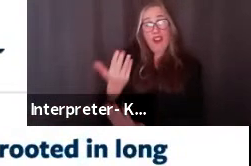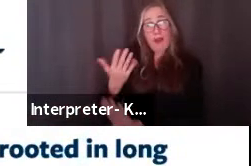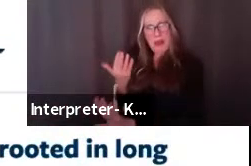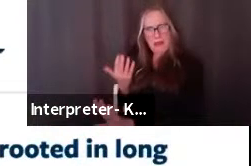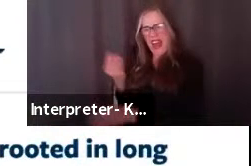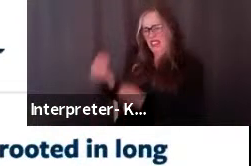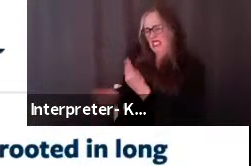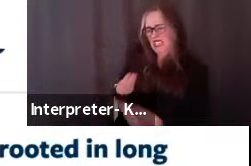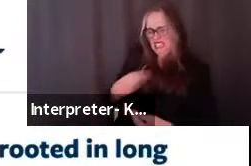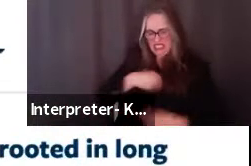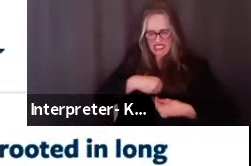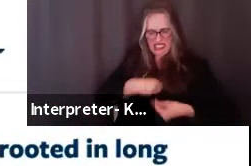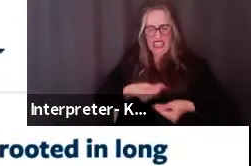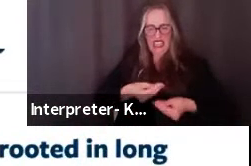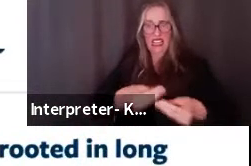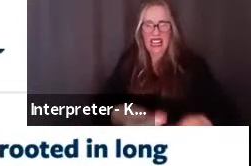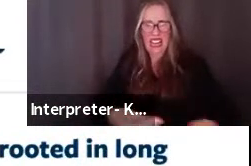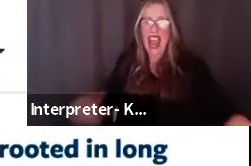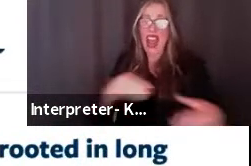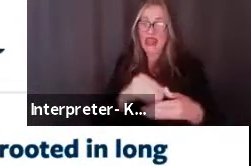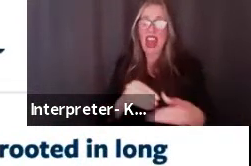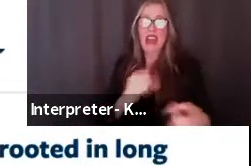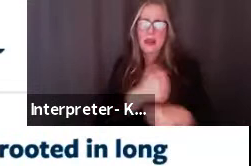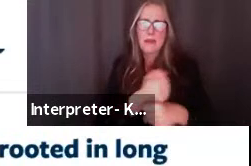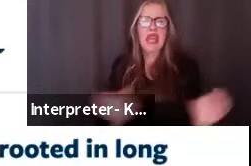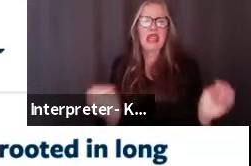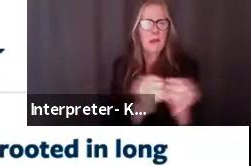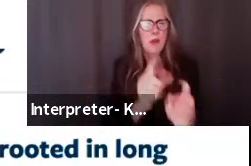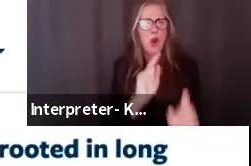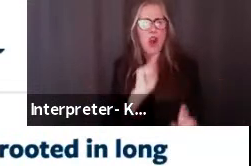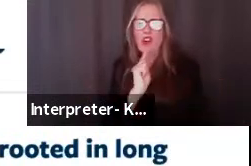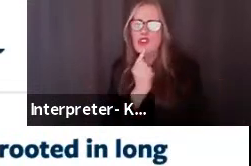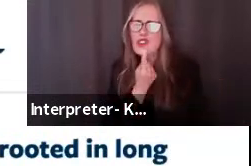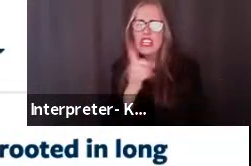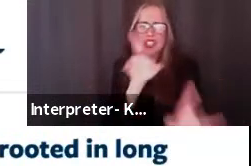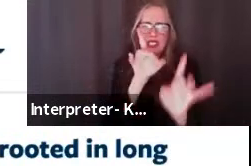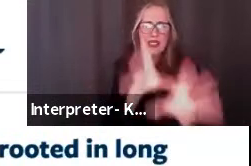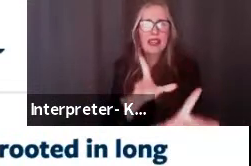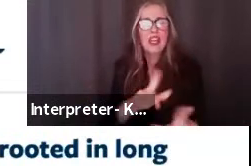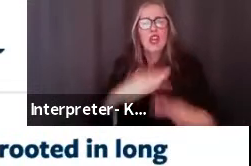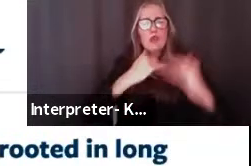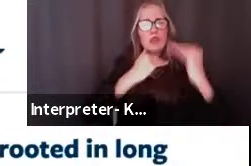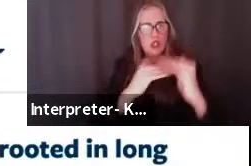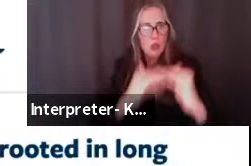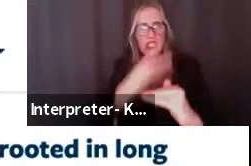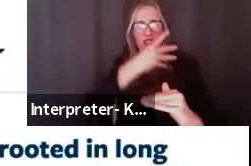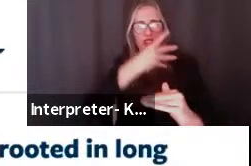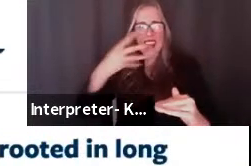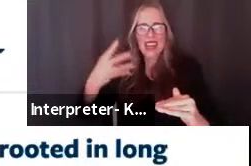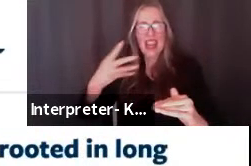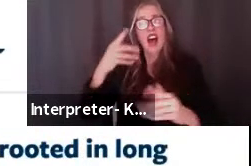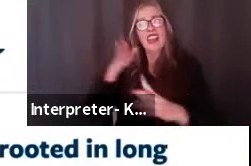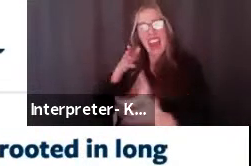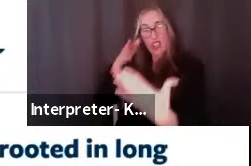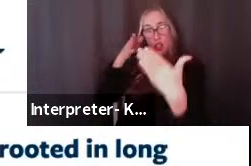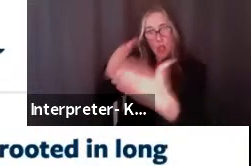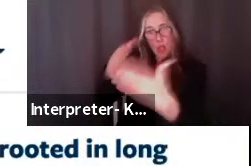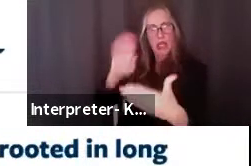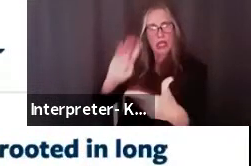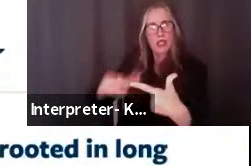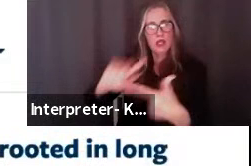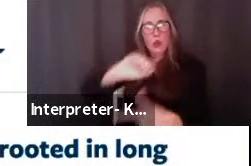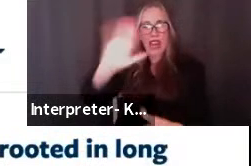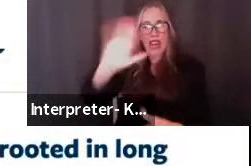of some of the more egregious immigration restrictions targeting asians and the emergence of the model minority myth the